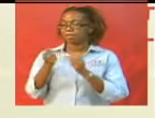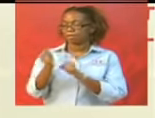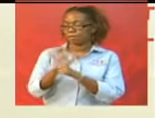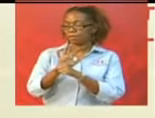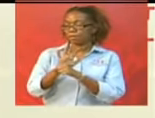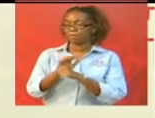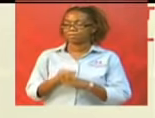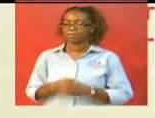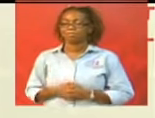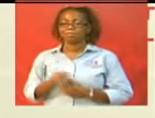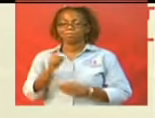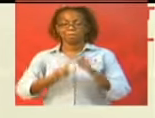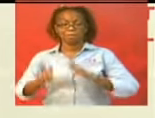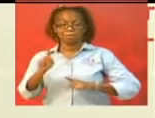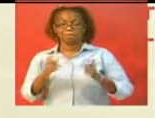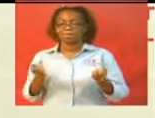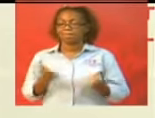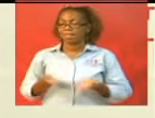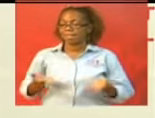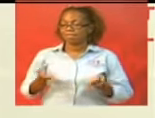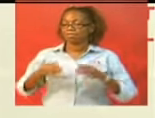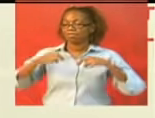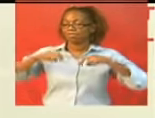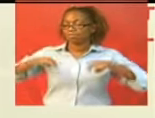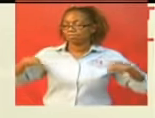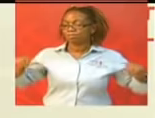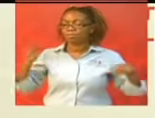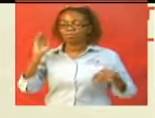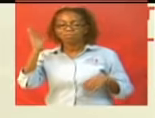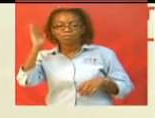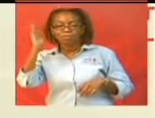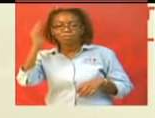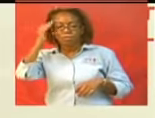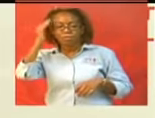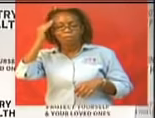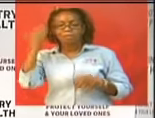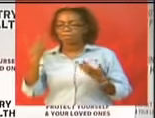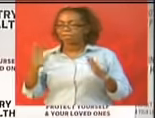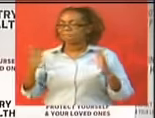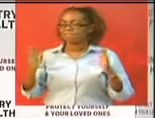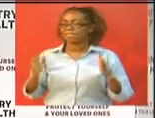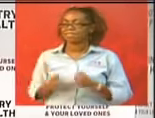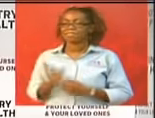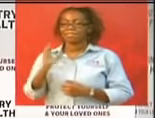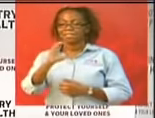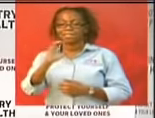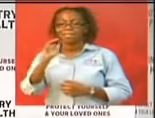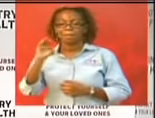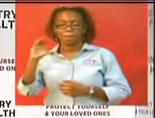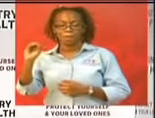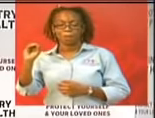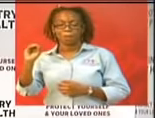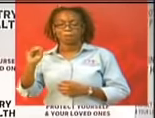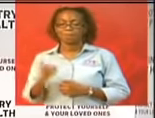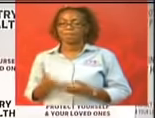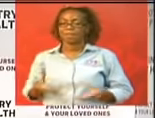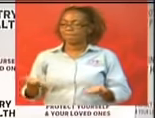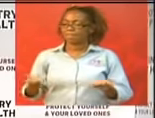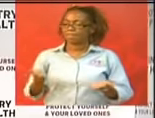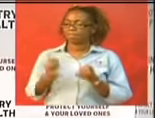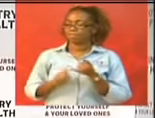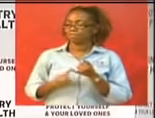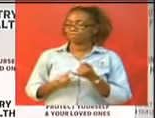no strangers to this media conference. They are Dr. Roshan Parashram, Chief Medical Officer, Mr. Davlin